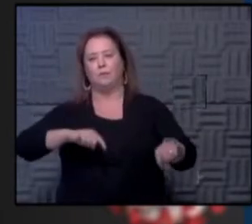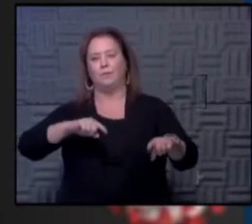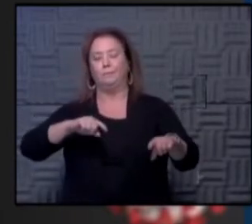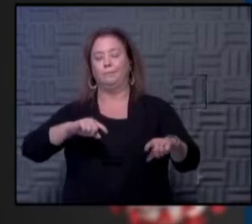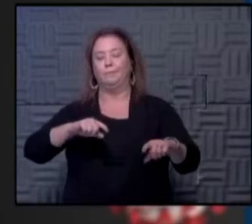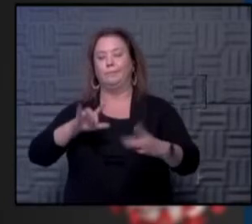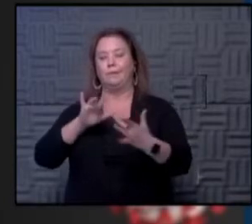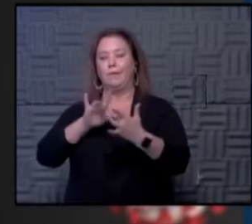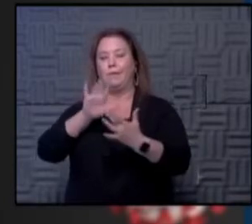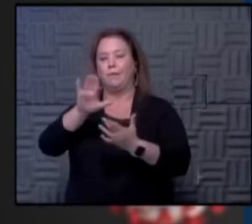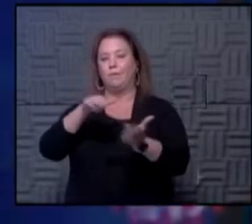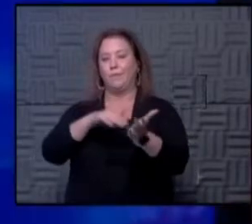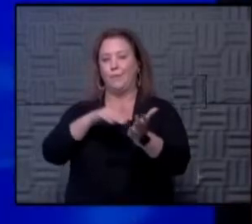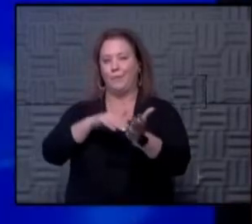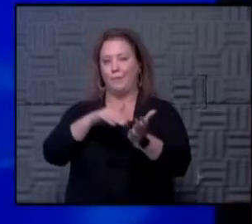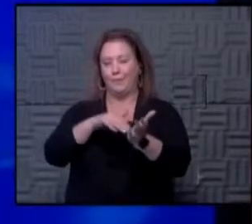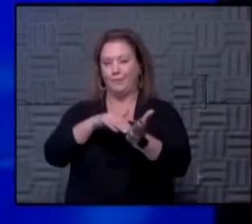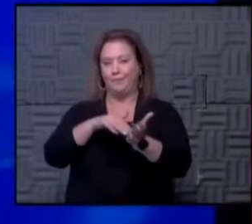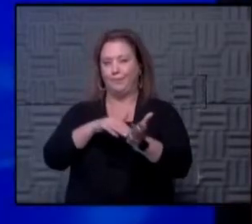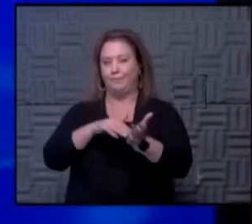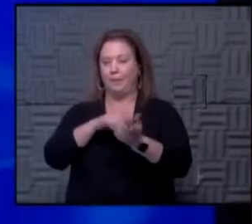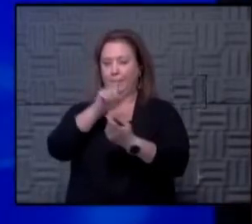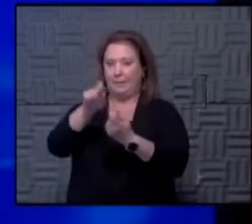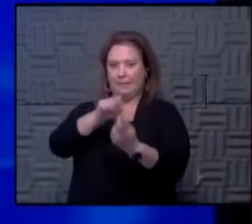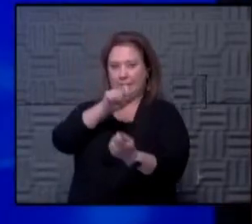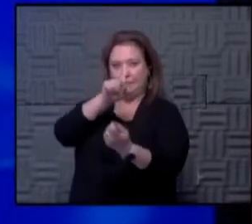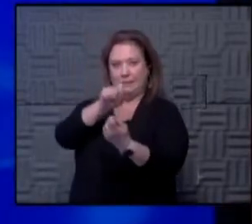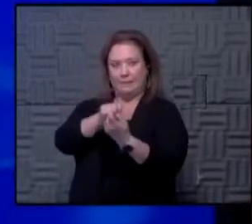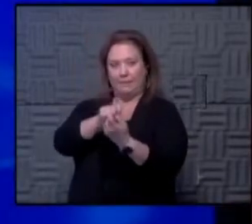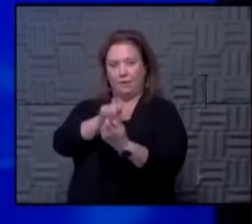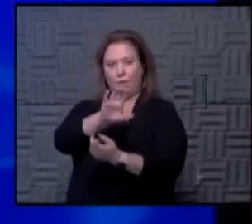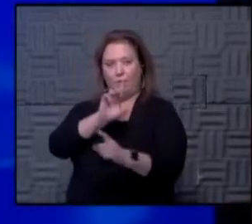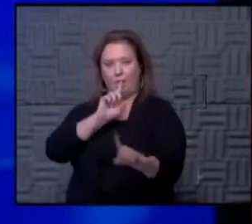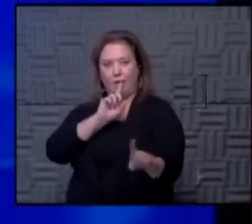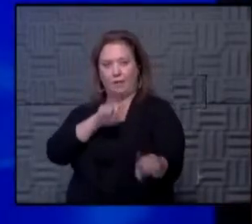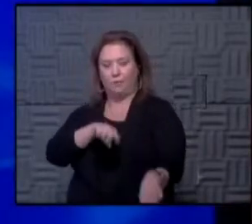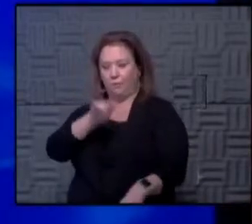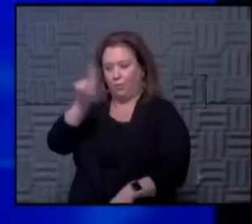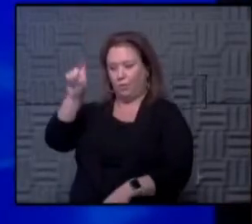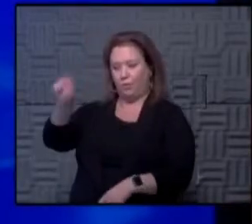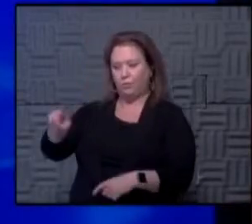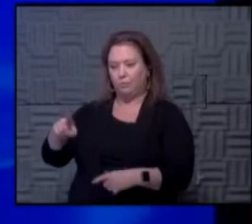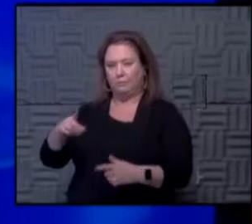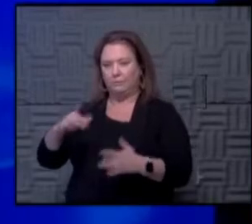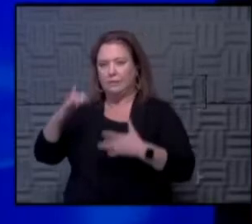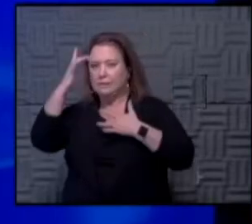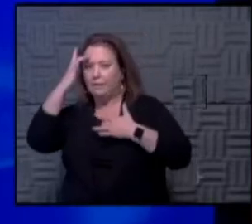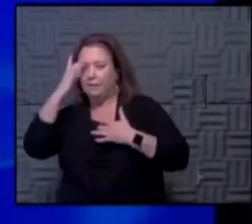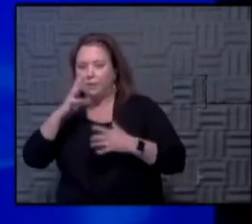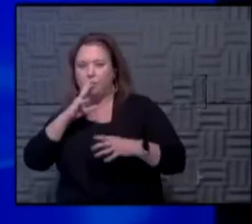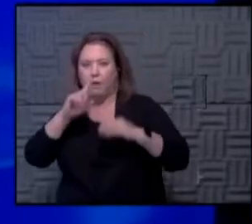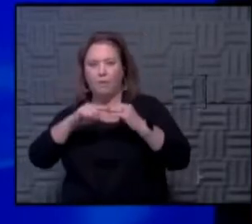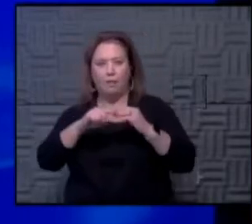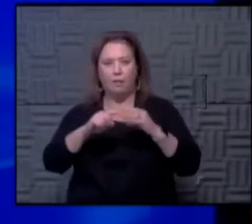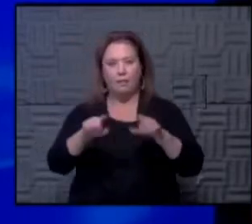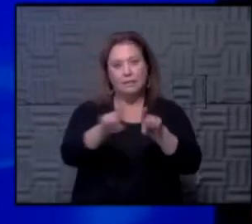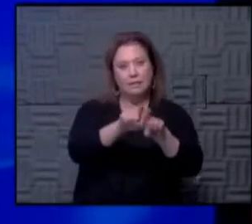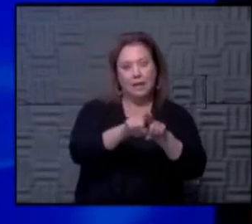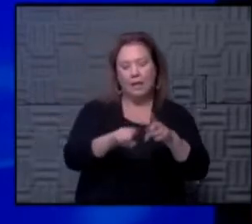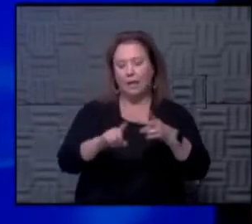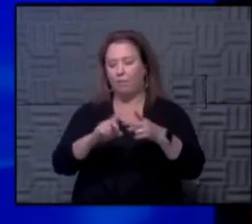healthcare provider and be very specific with your answers to questions about what symptoms are we talking about. Are they same or